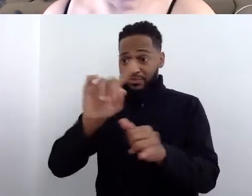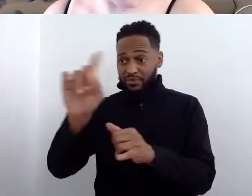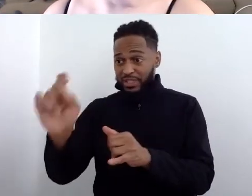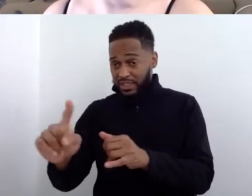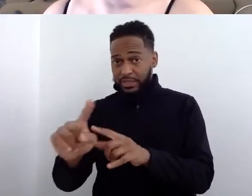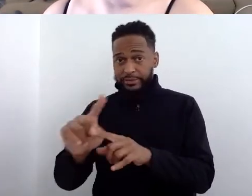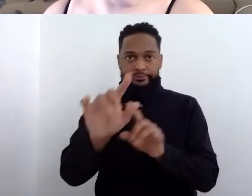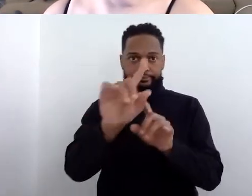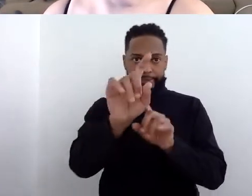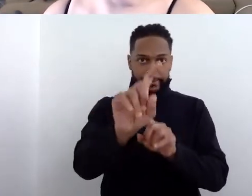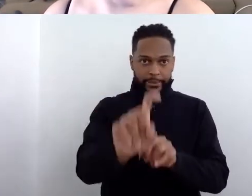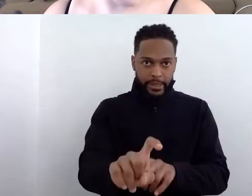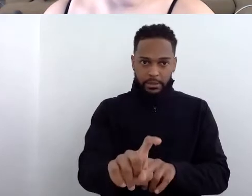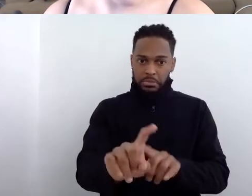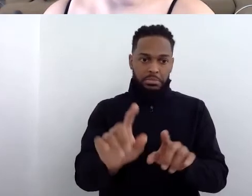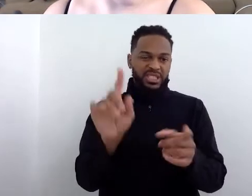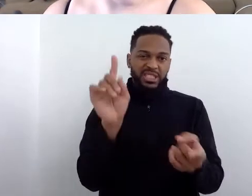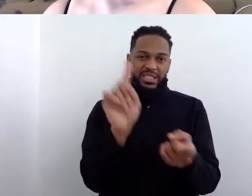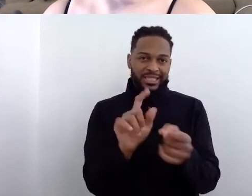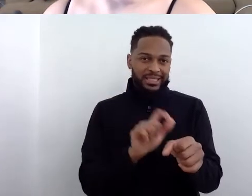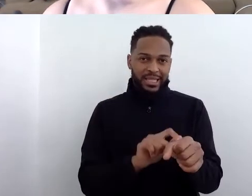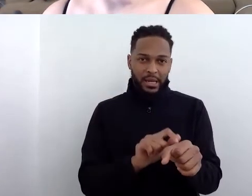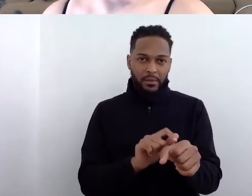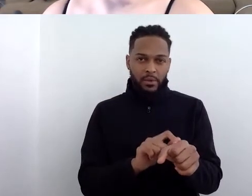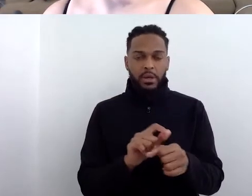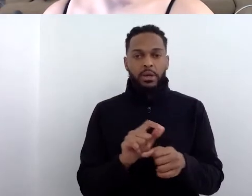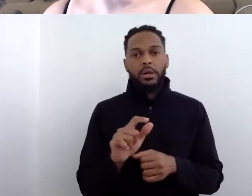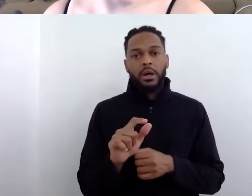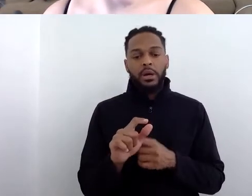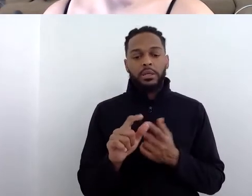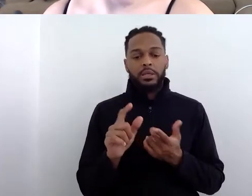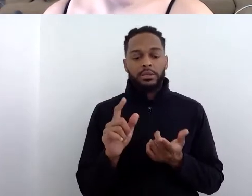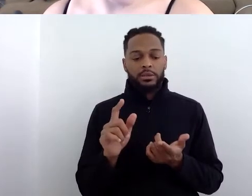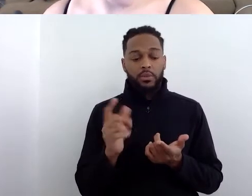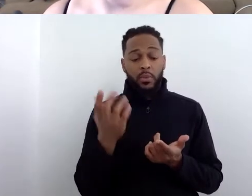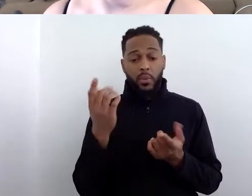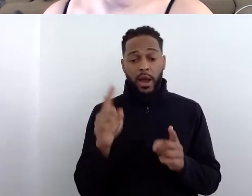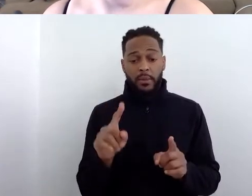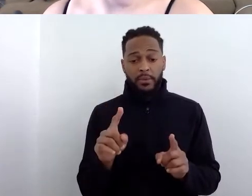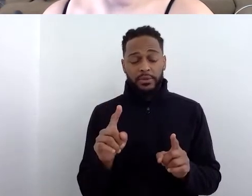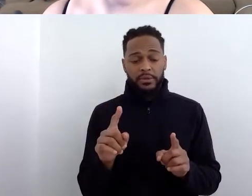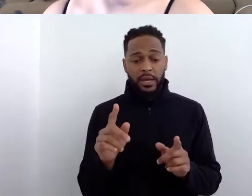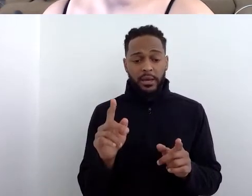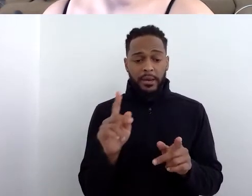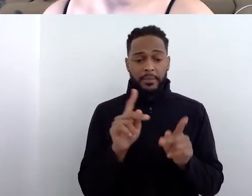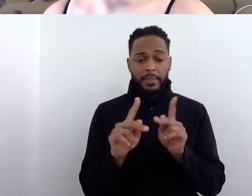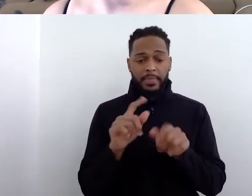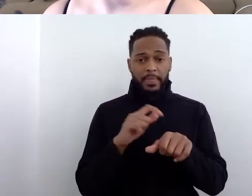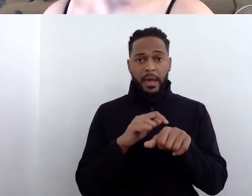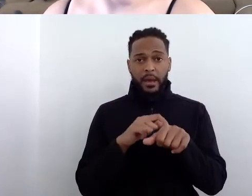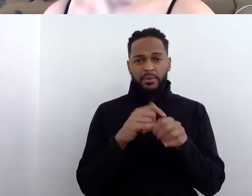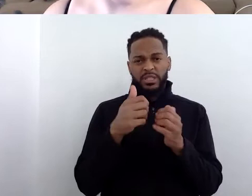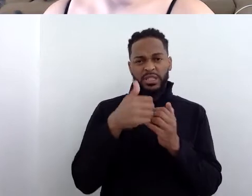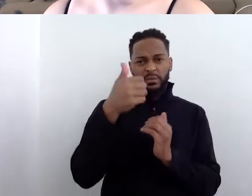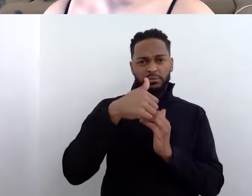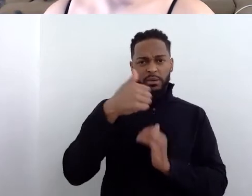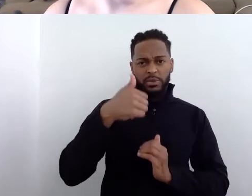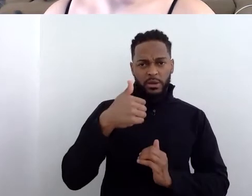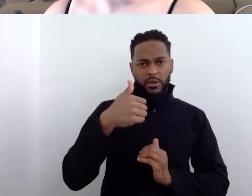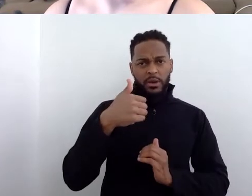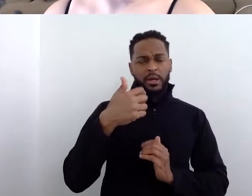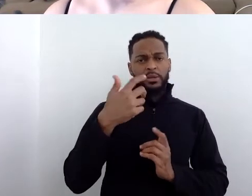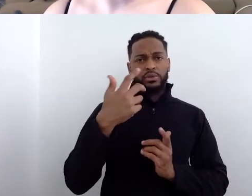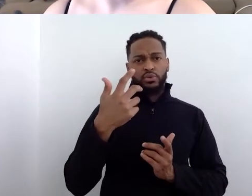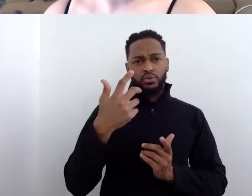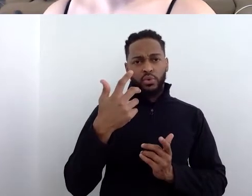We booked people like very separated because we weren't sure how long they would take. But you know, so we could have maybe seen more people at first